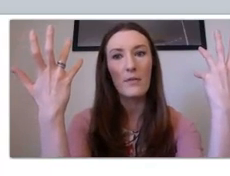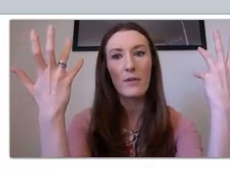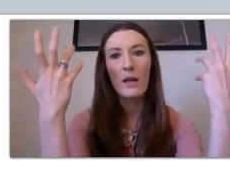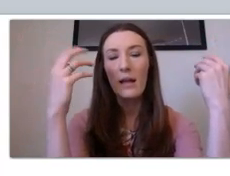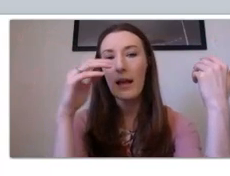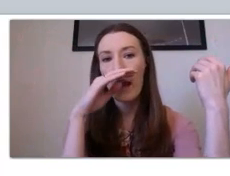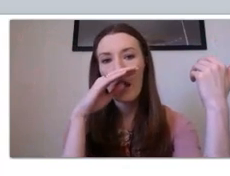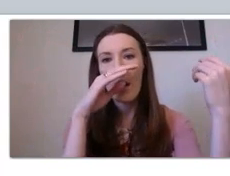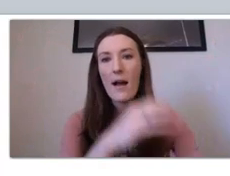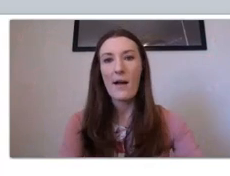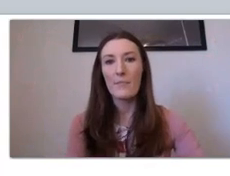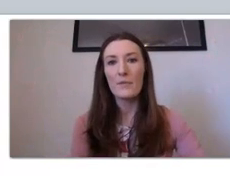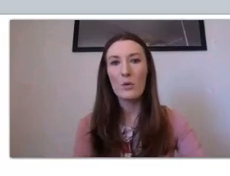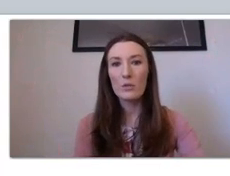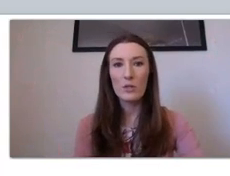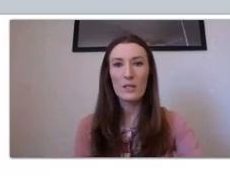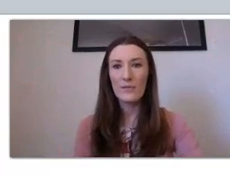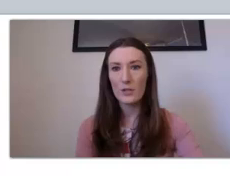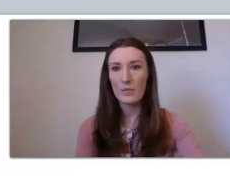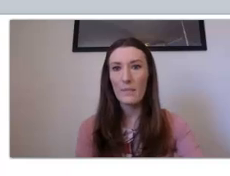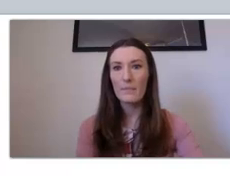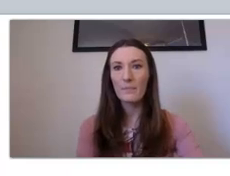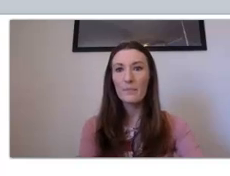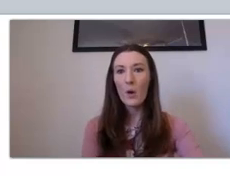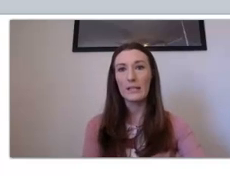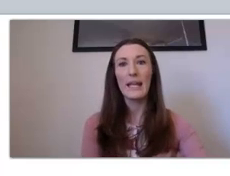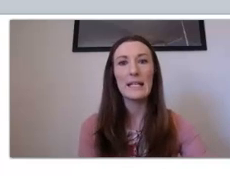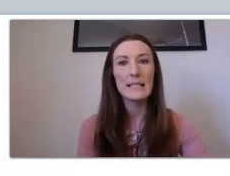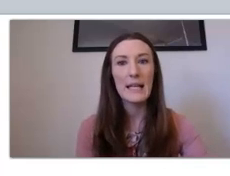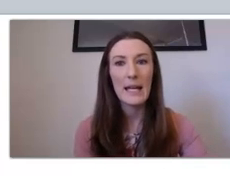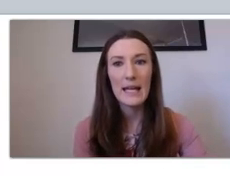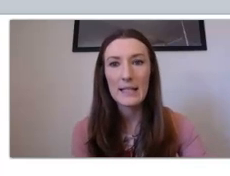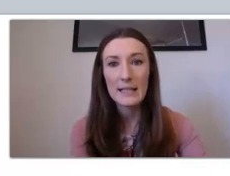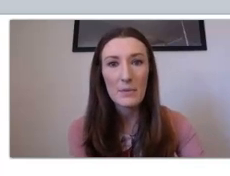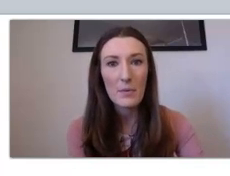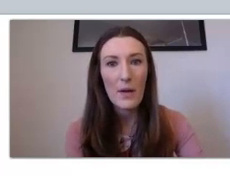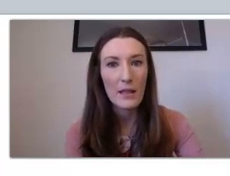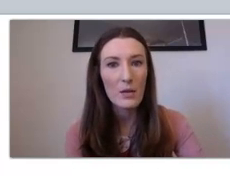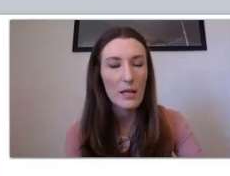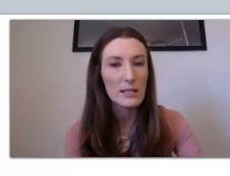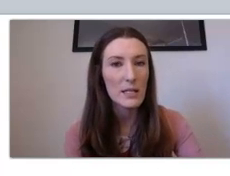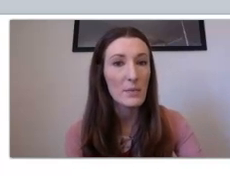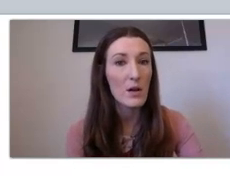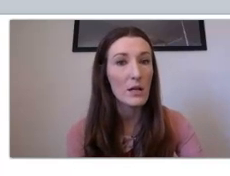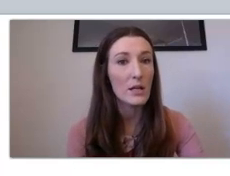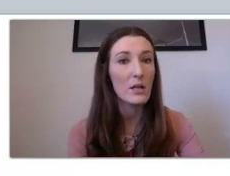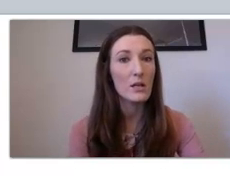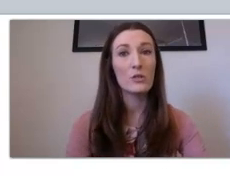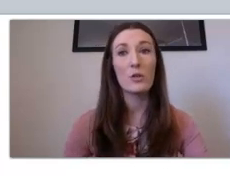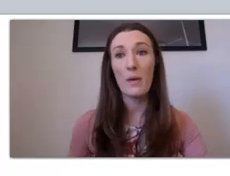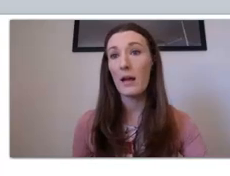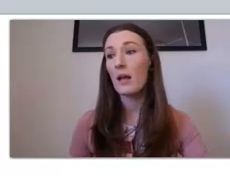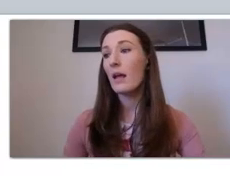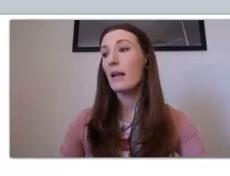what we live. Okay. So we'll do this first one. Holding hands is acceptable in the United States, but not